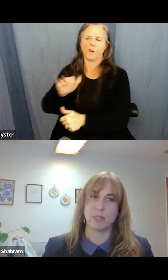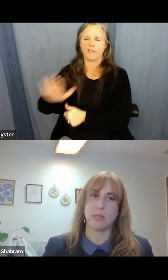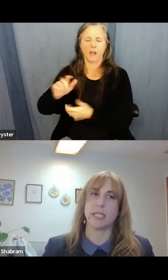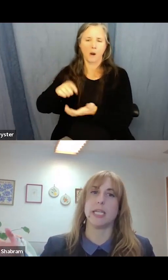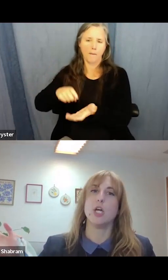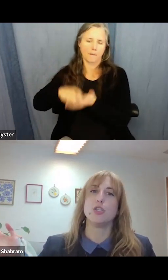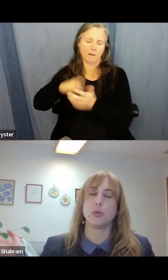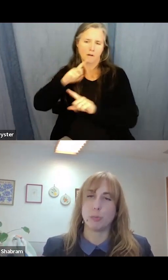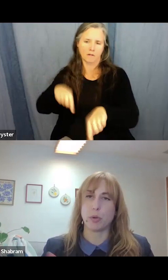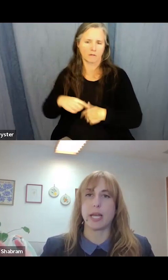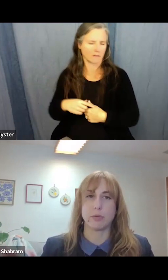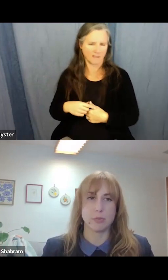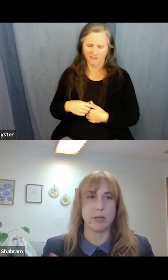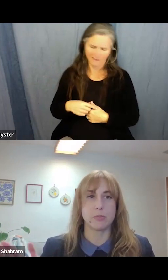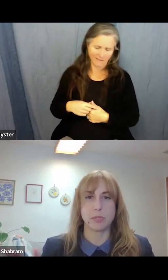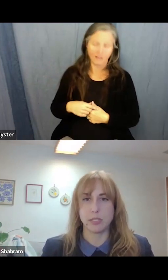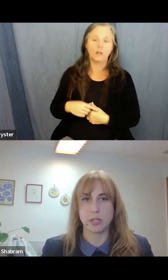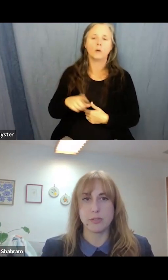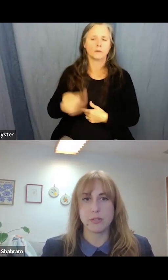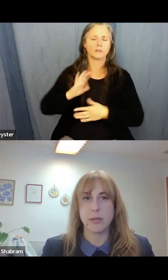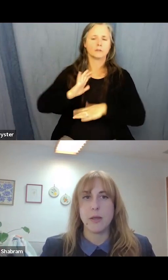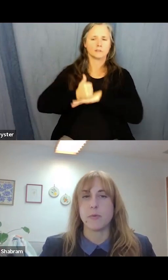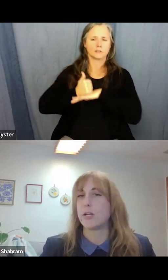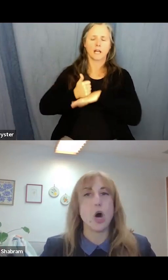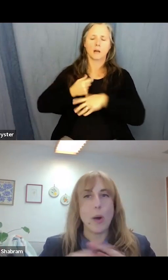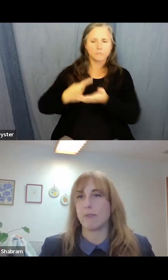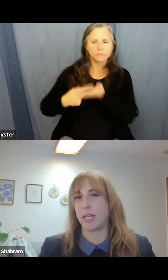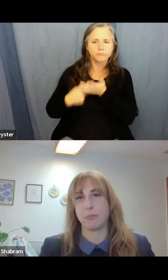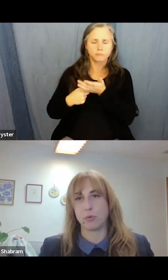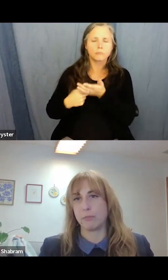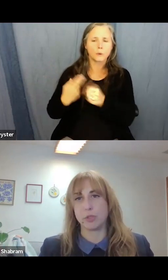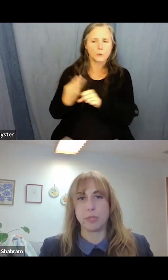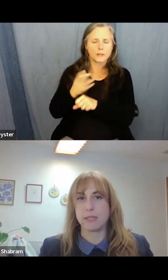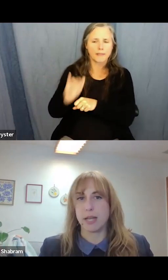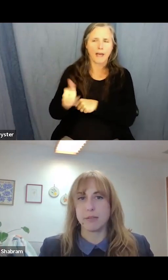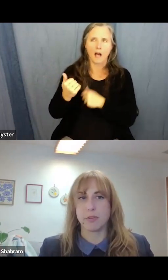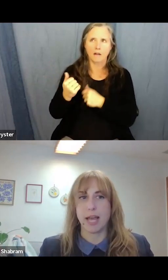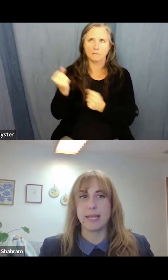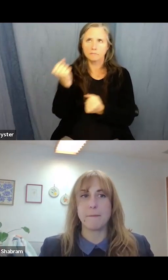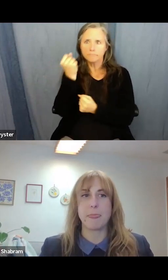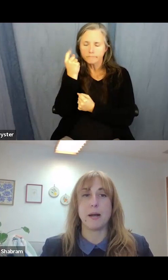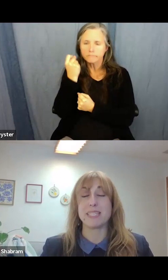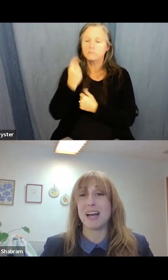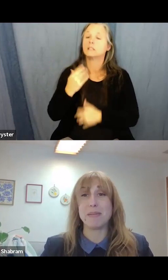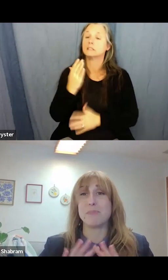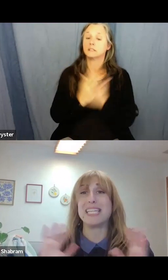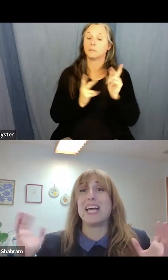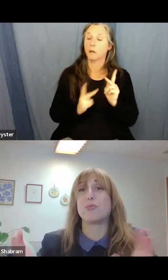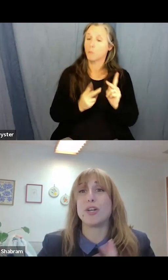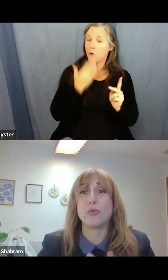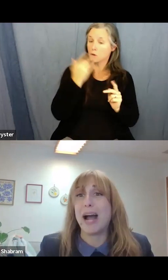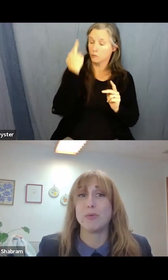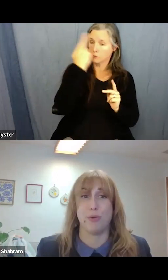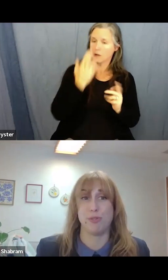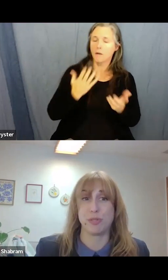their responsibility to reporting and response procedures, right? No advocate program should be designed for that. It's not meant to be an